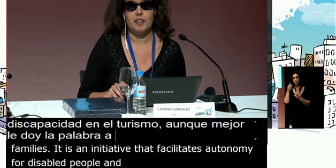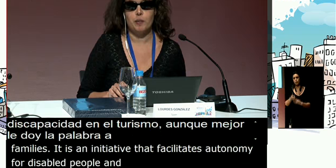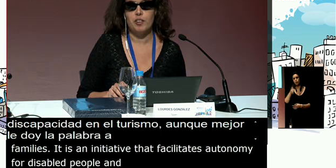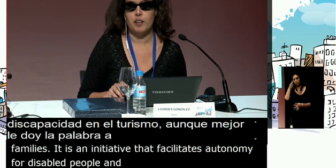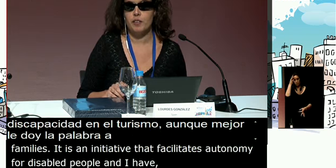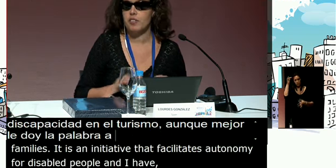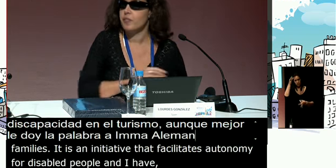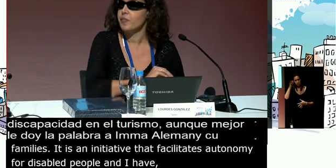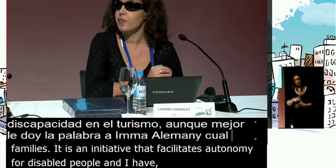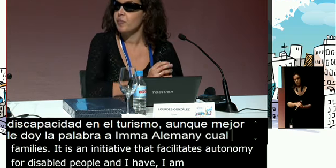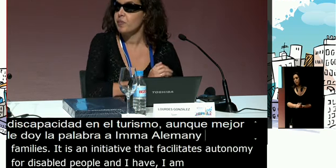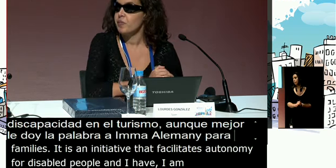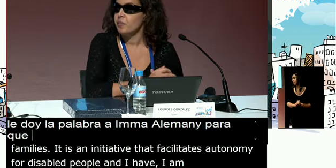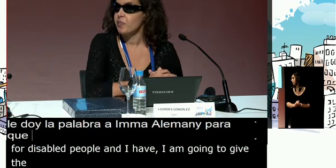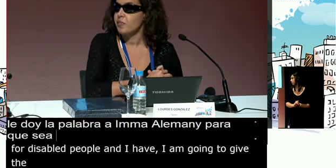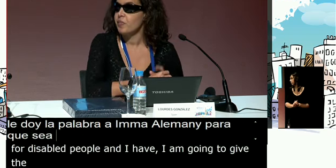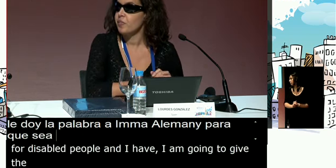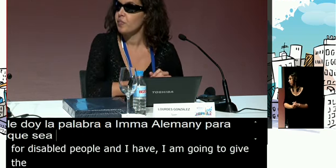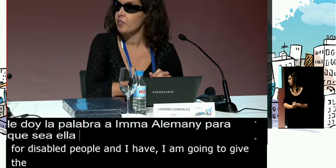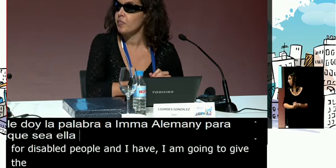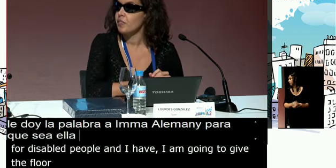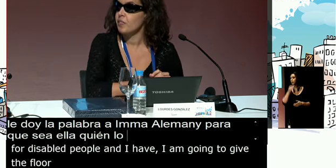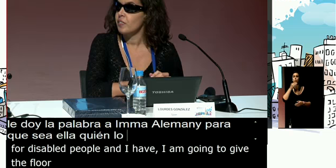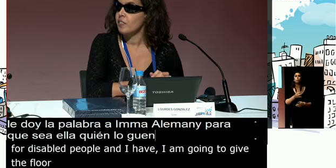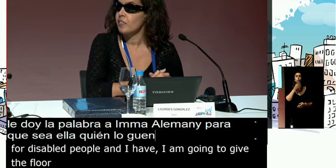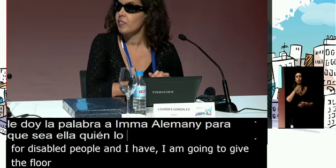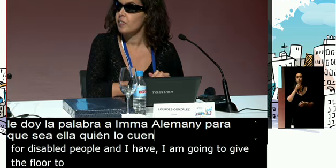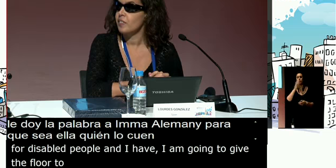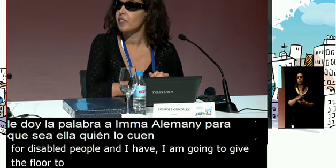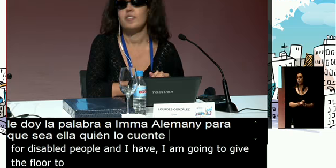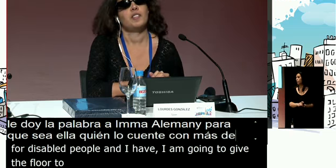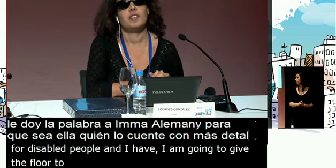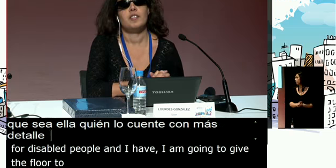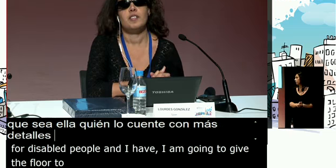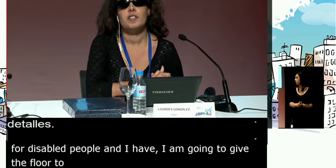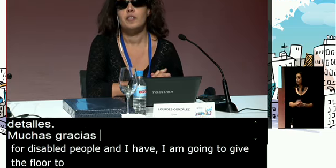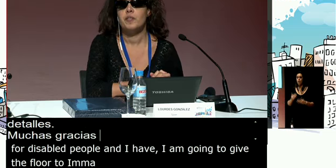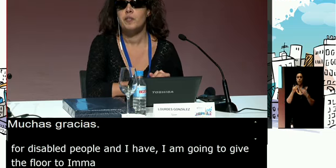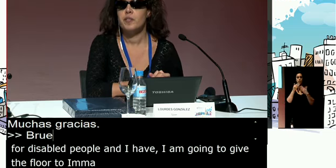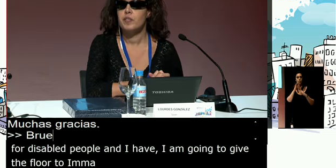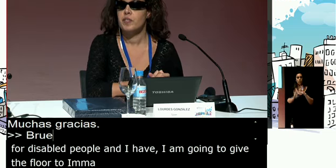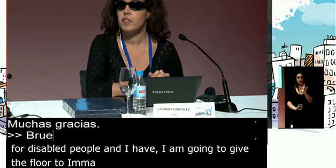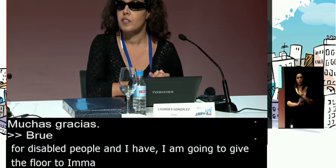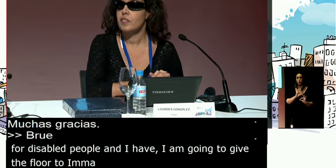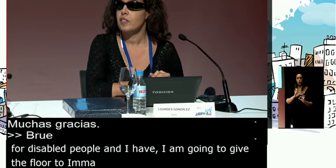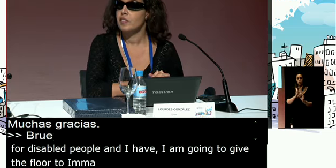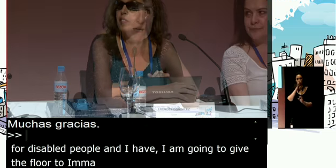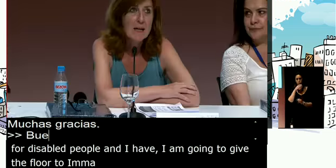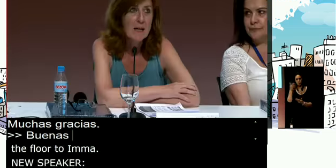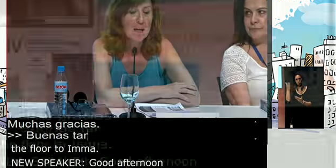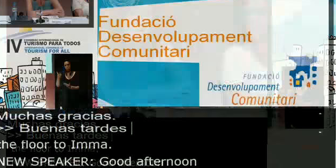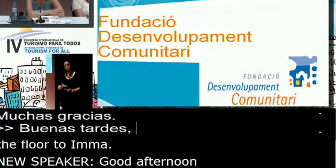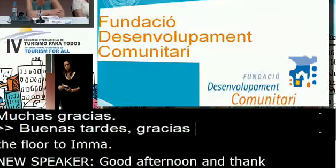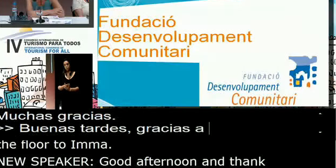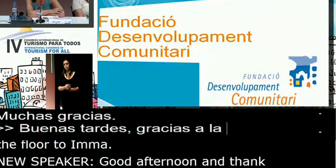floor to Inma. Thank you. Good afternoon. and I want to thank the